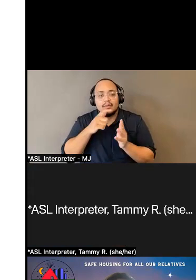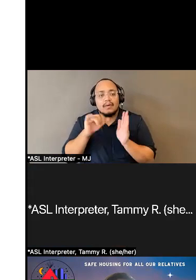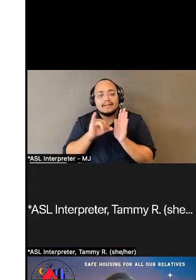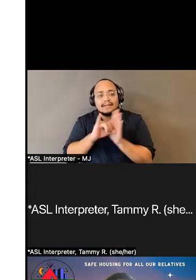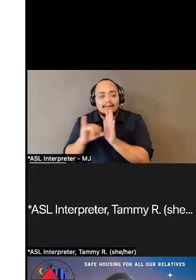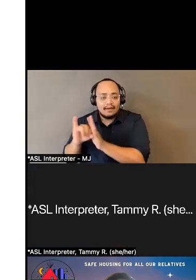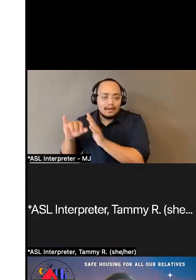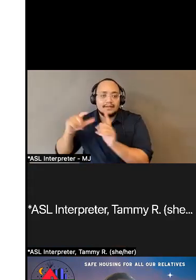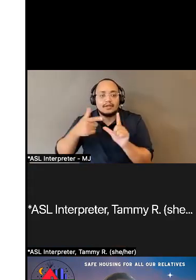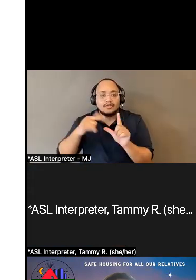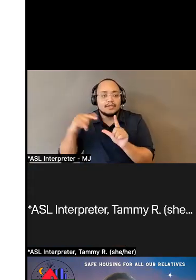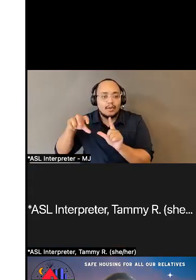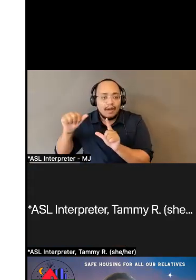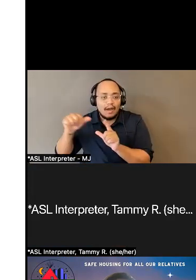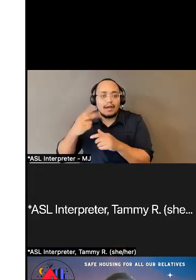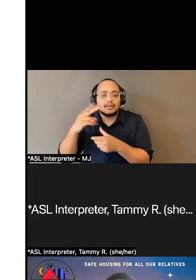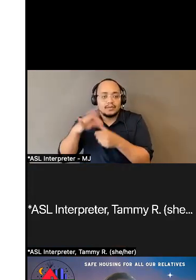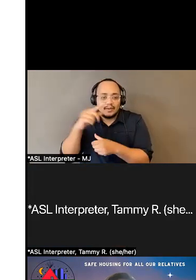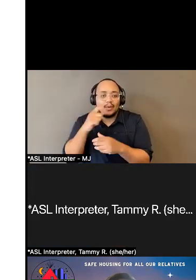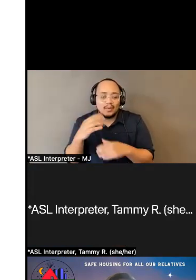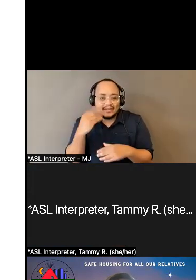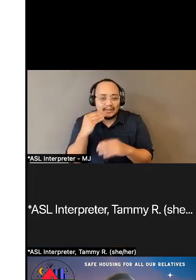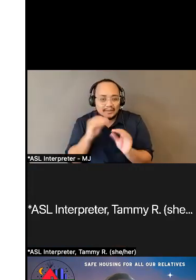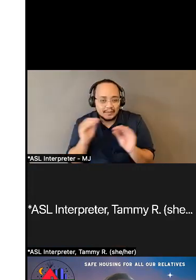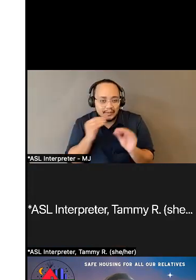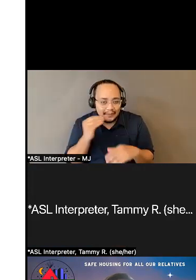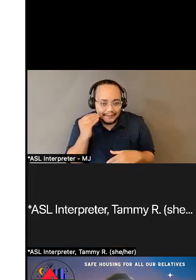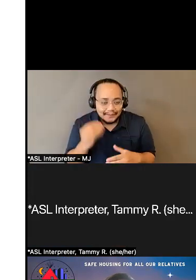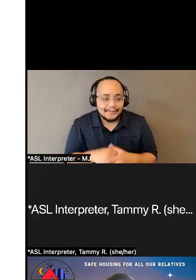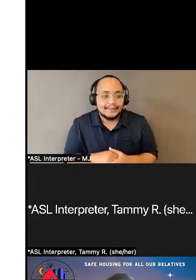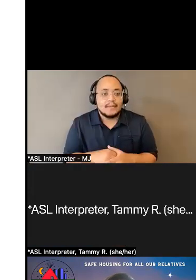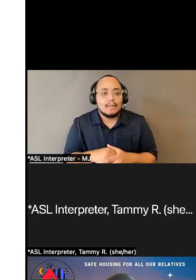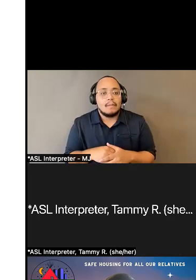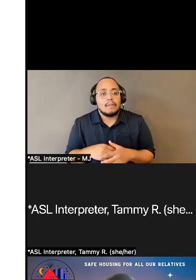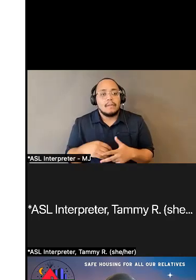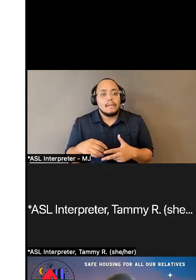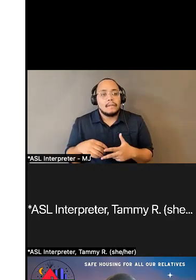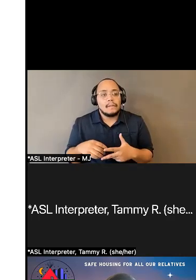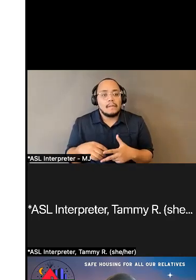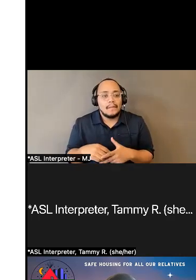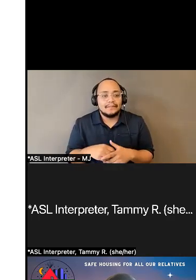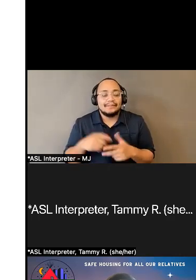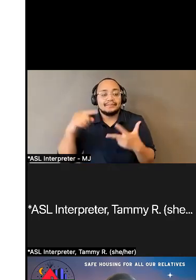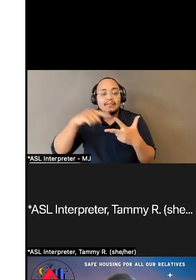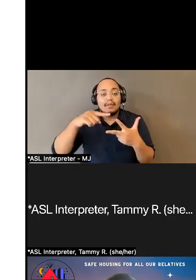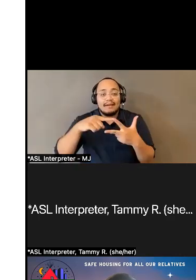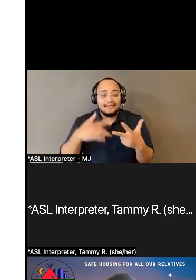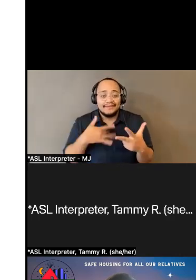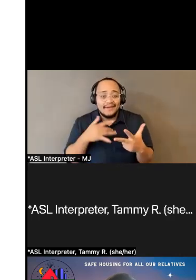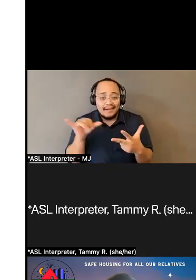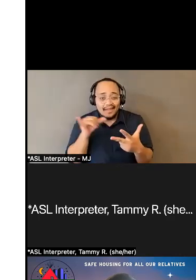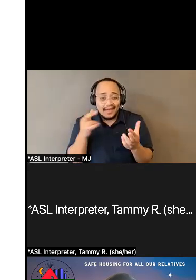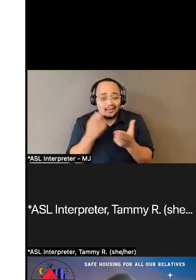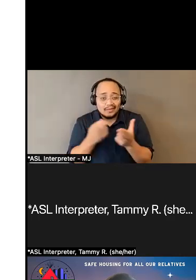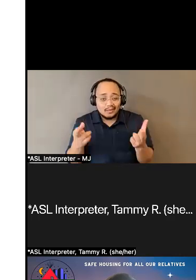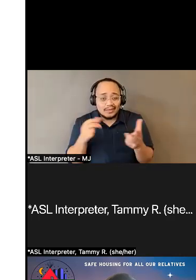or Two-Spirit that are experiencing homelessness, and that they felt the resources that were available were not safe for